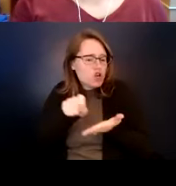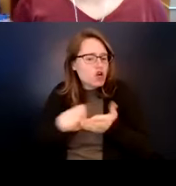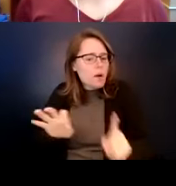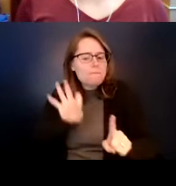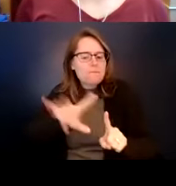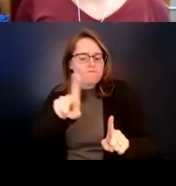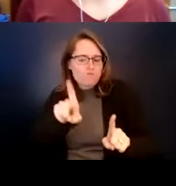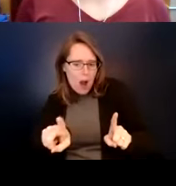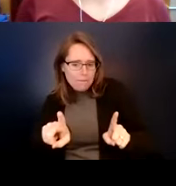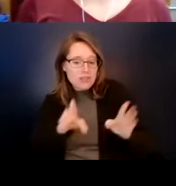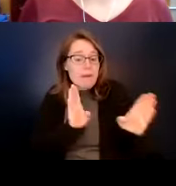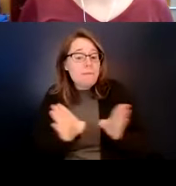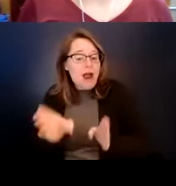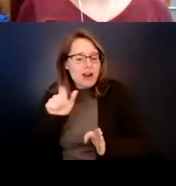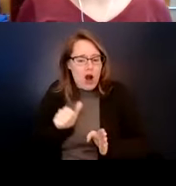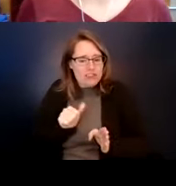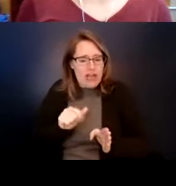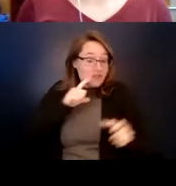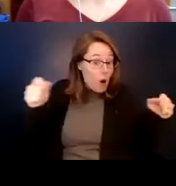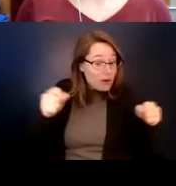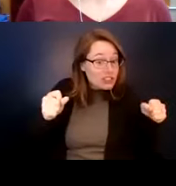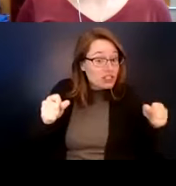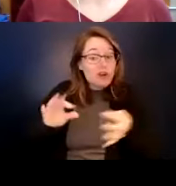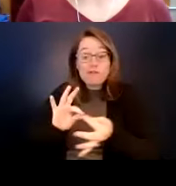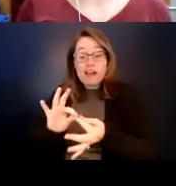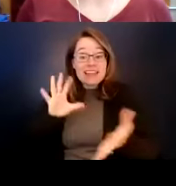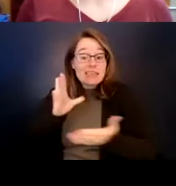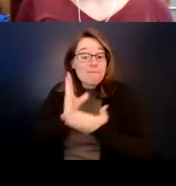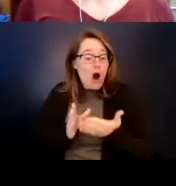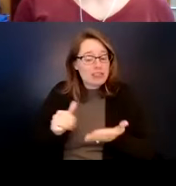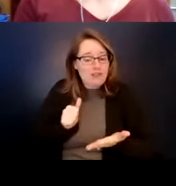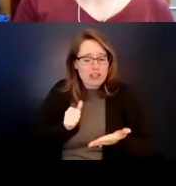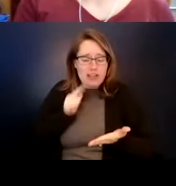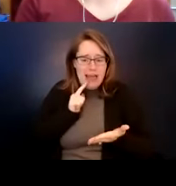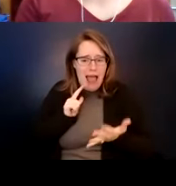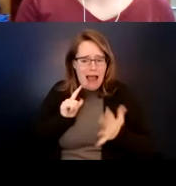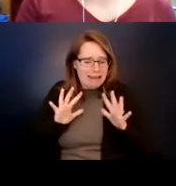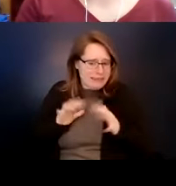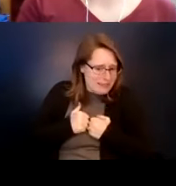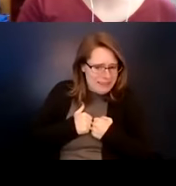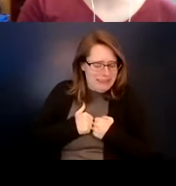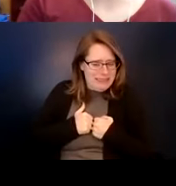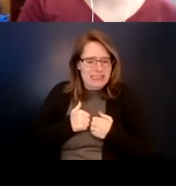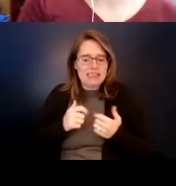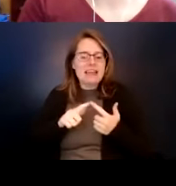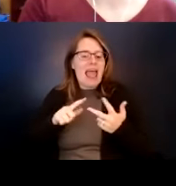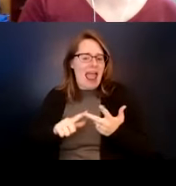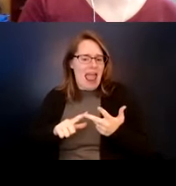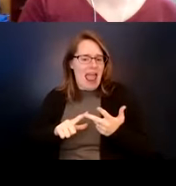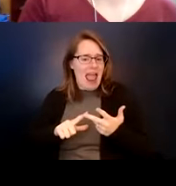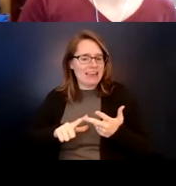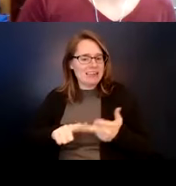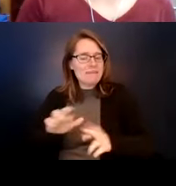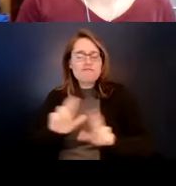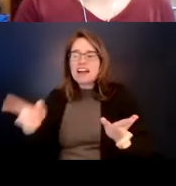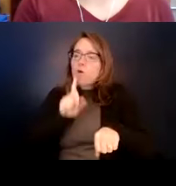season, releasing the parts of ourselves that have kind of shriveled up in the cold, and emerging into longer days and